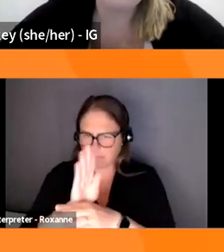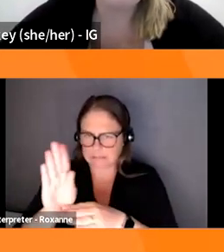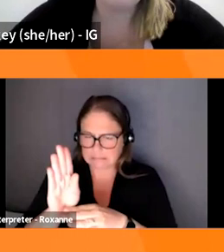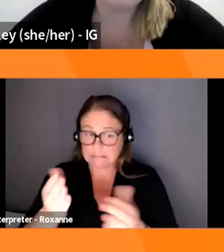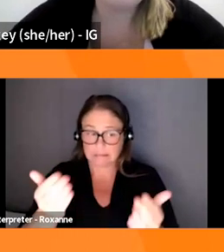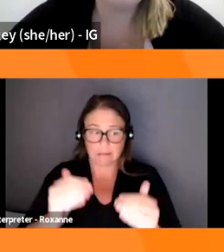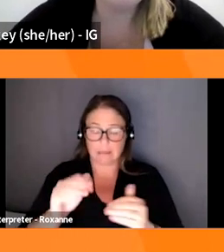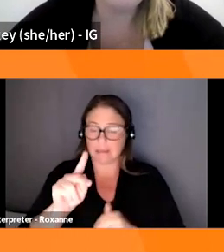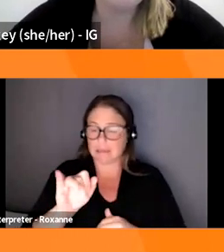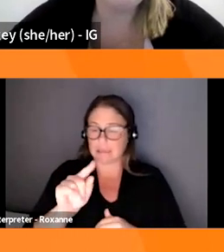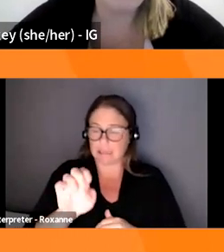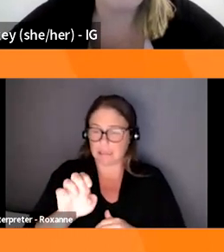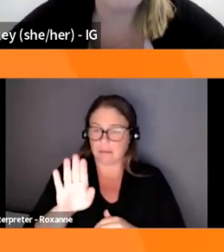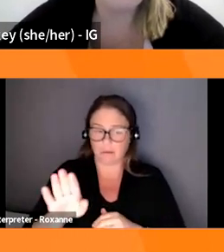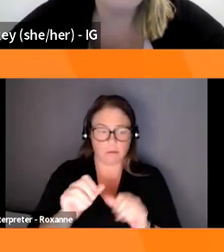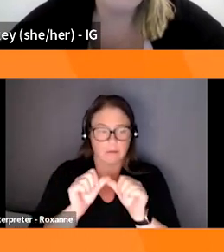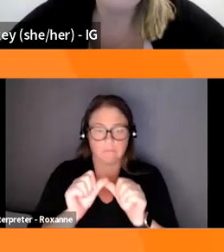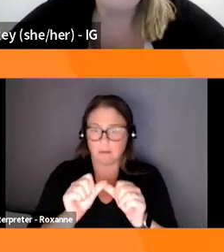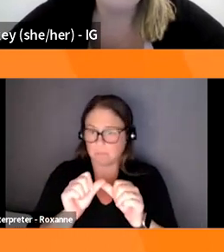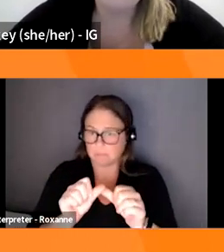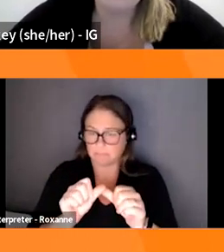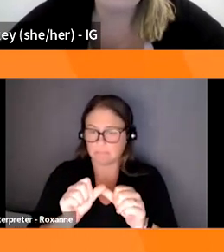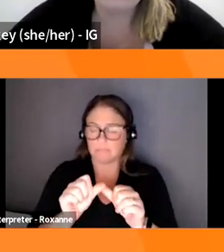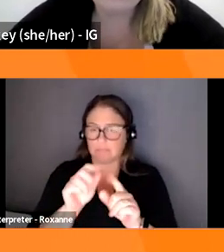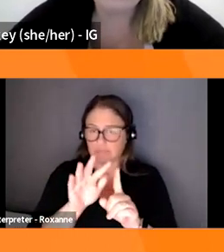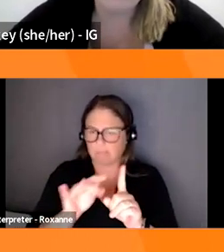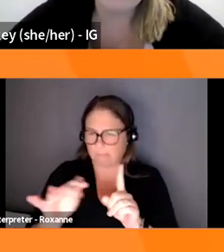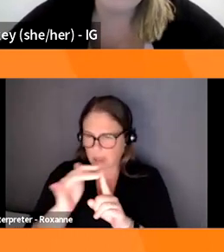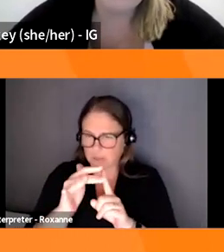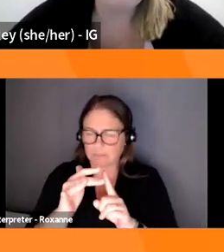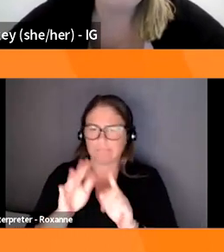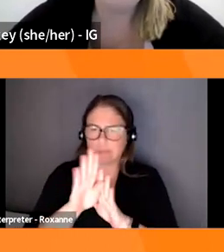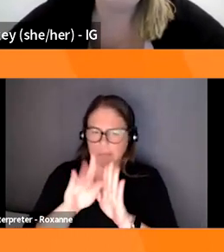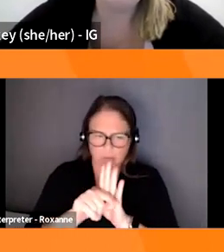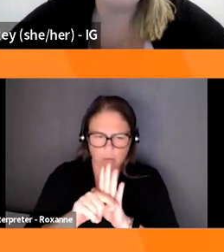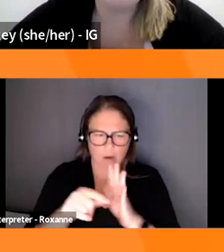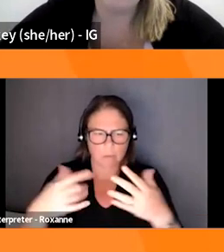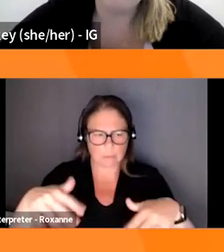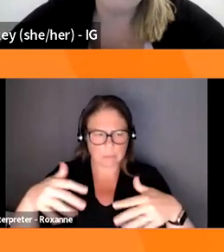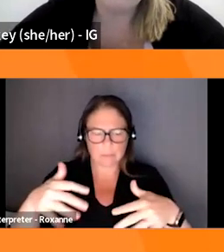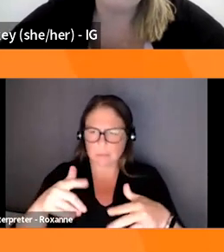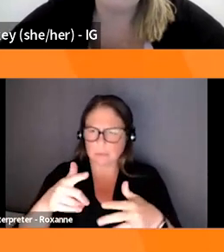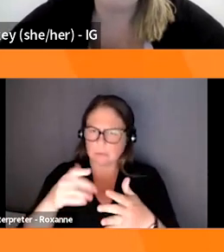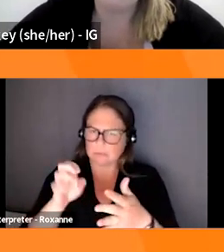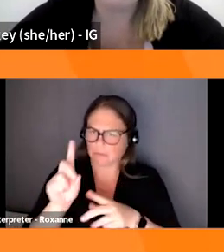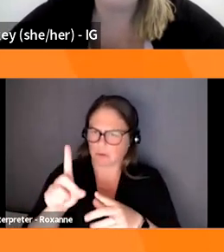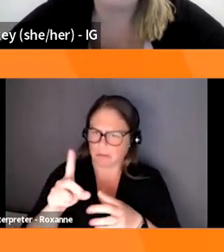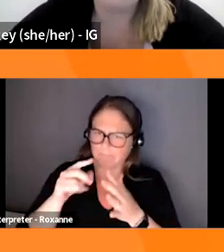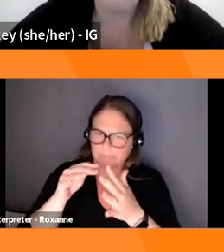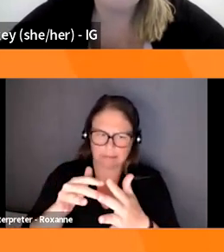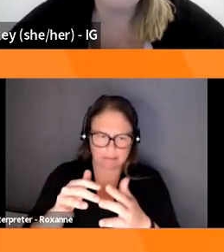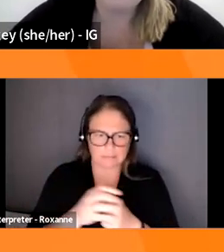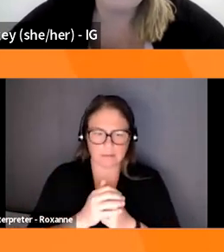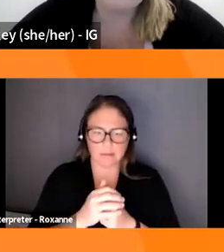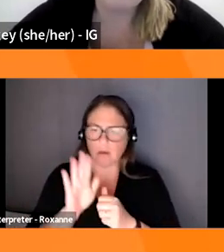environmental, sustainability, and communications background. Katie has used her skill set and knowledge to help environmental nonprofits and other